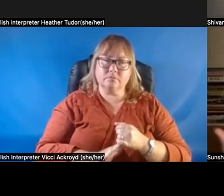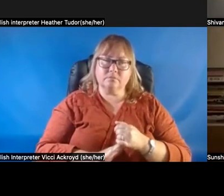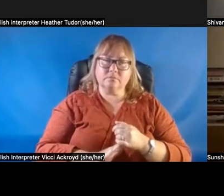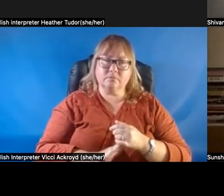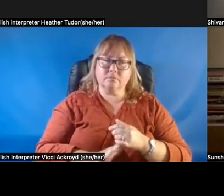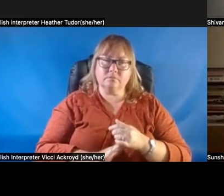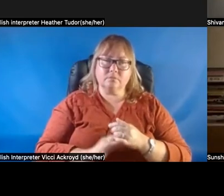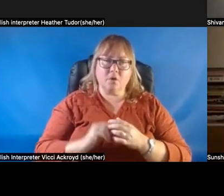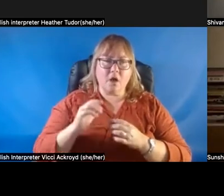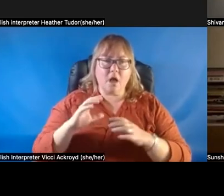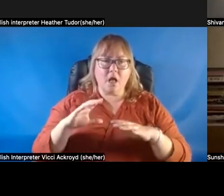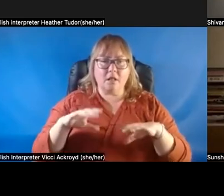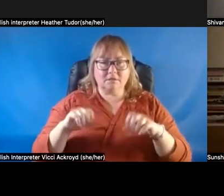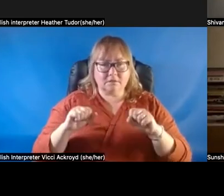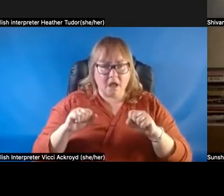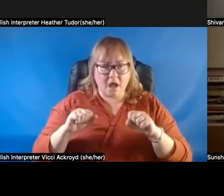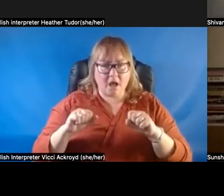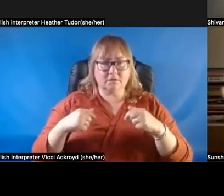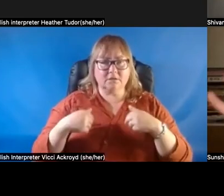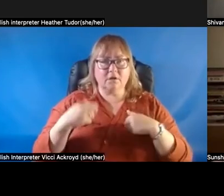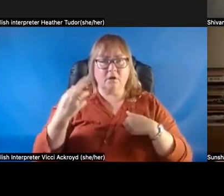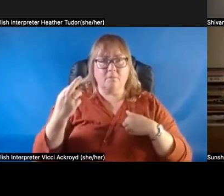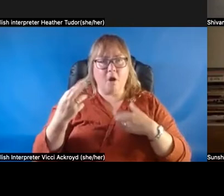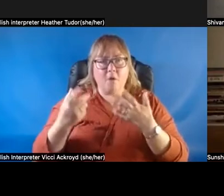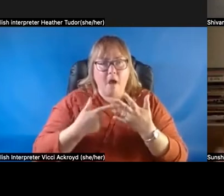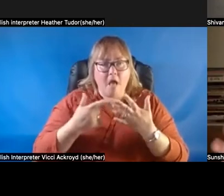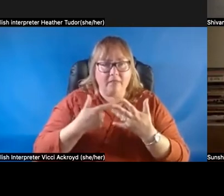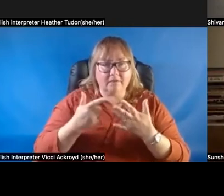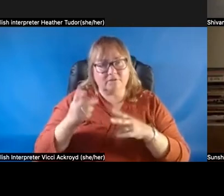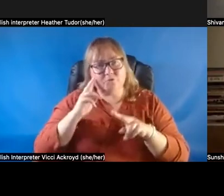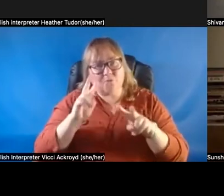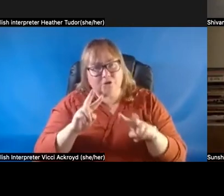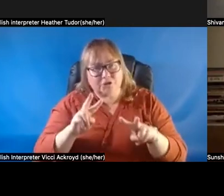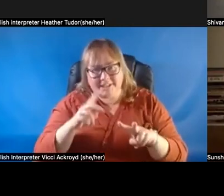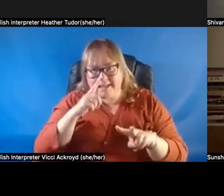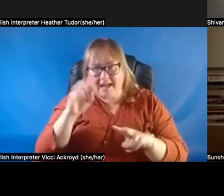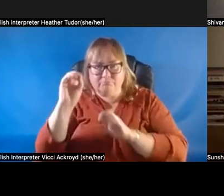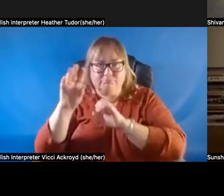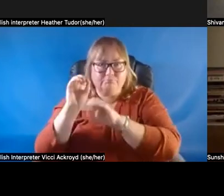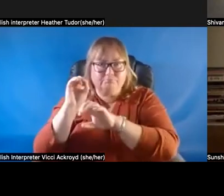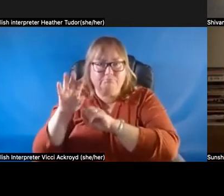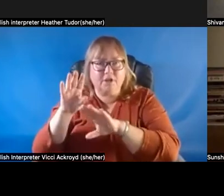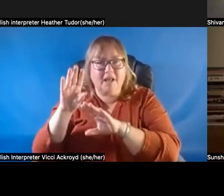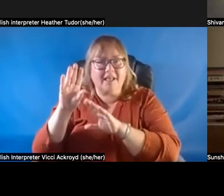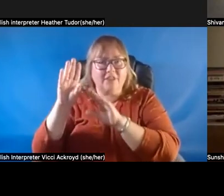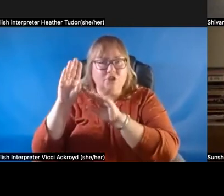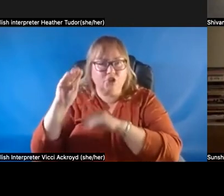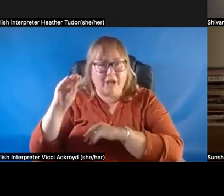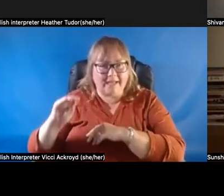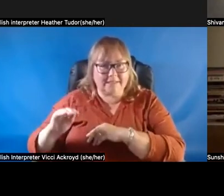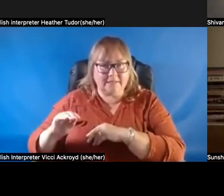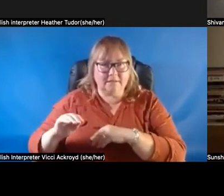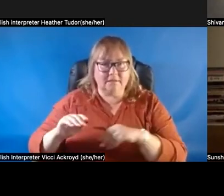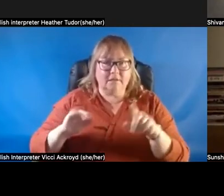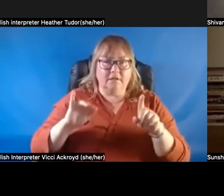hoping that there will be other people who will be contributing questions in the chat, but maybe there are some comments in here that you might want to respond to